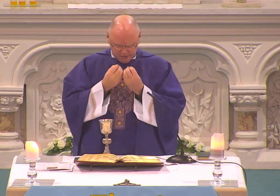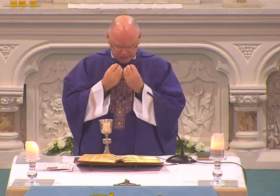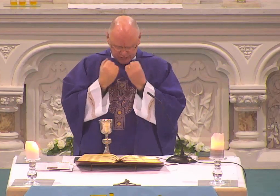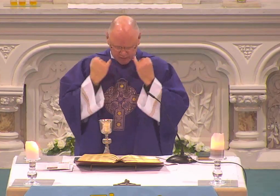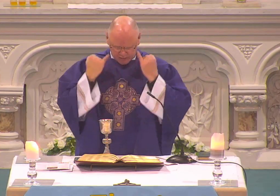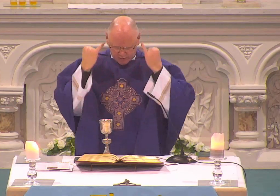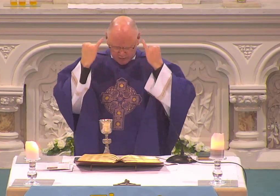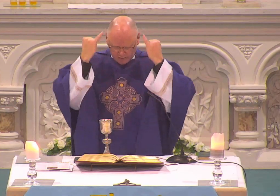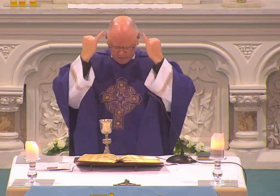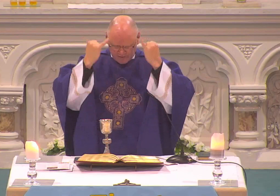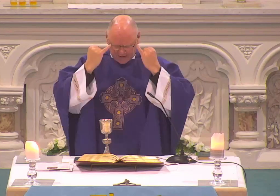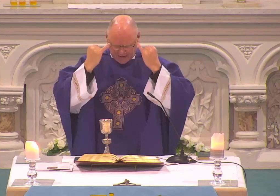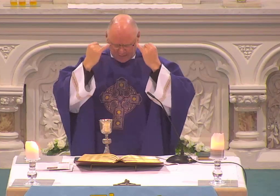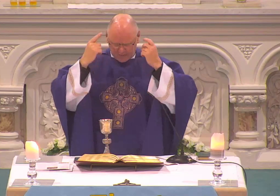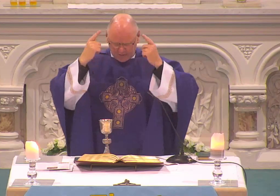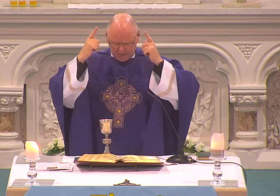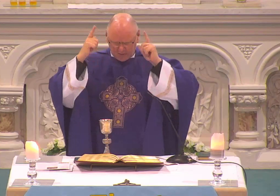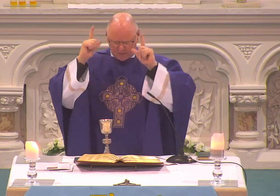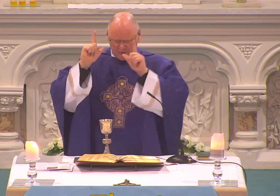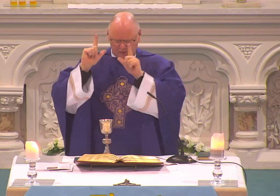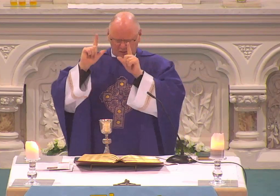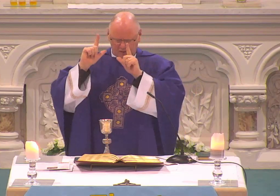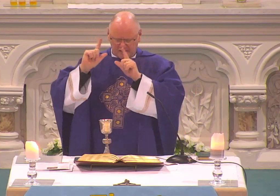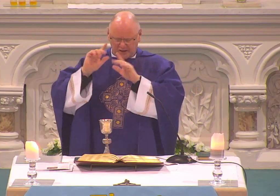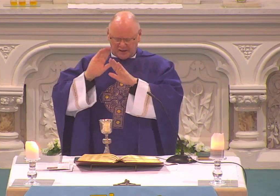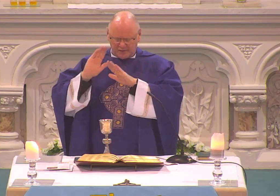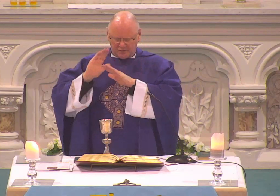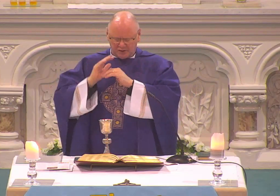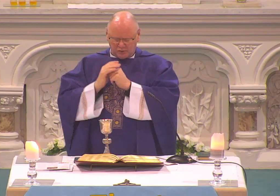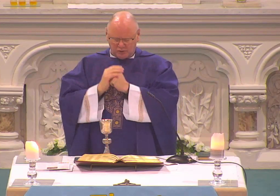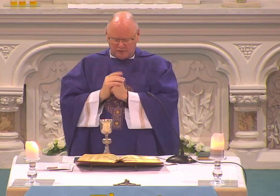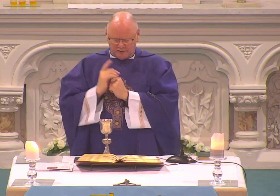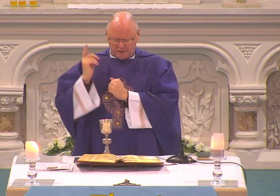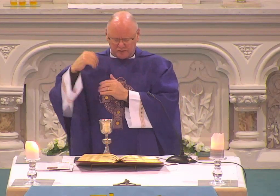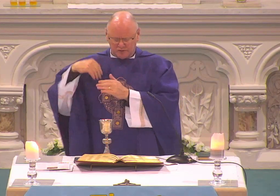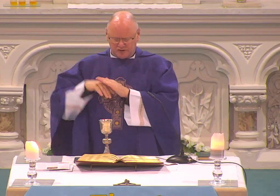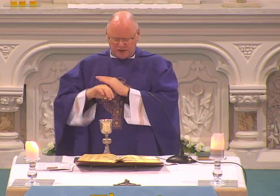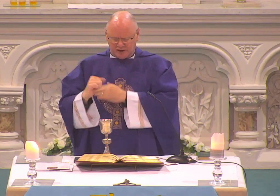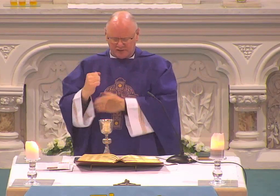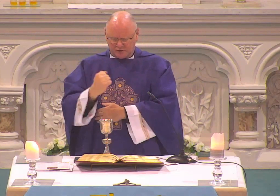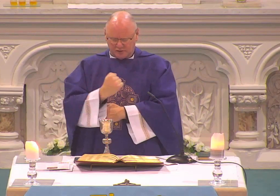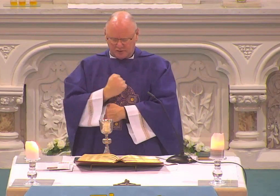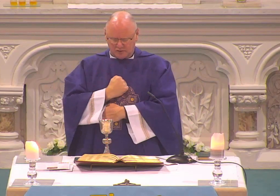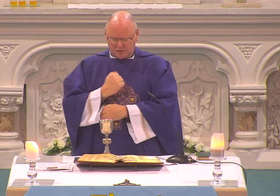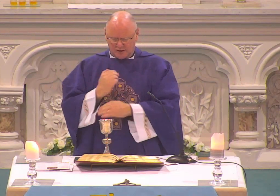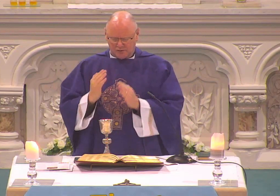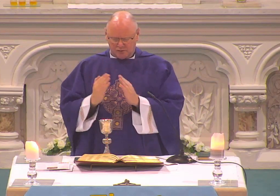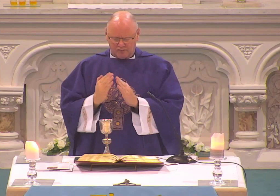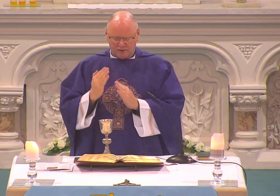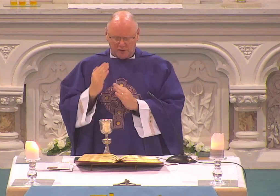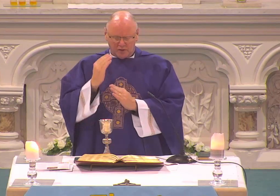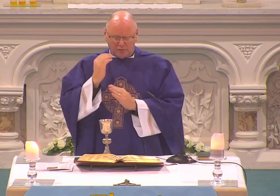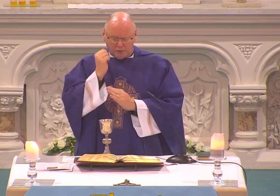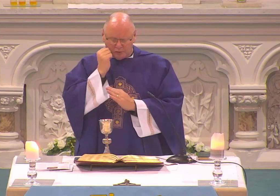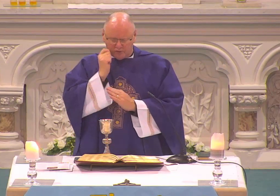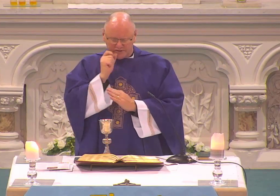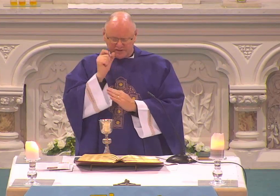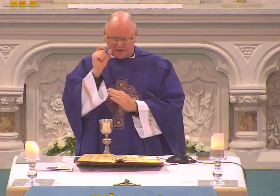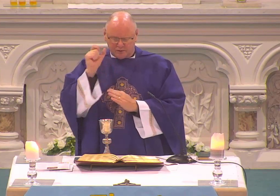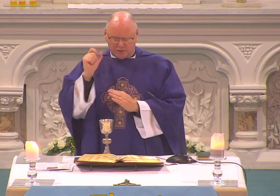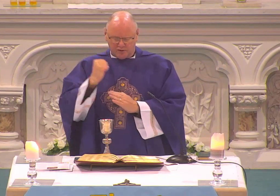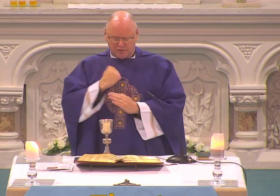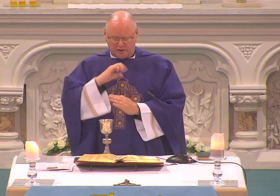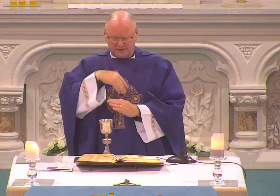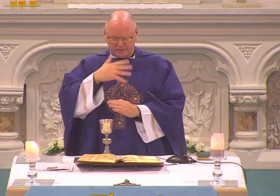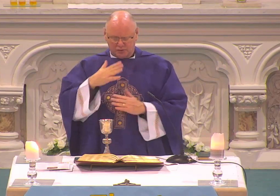the supper of the Lamb. Lord, I am not worthy that you should enter under my roof, but only say